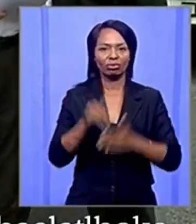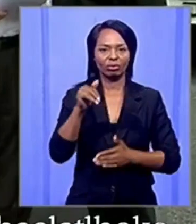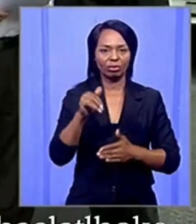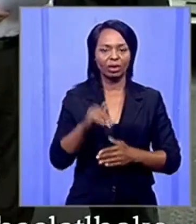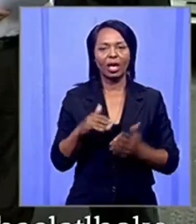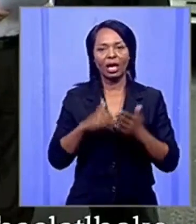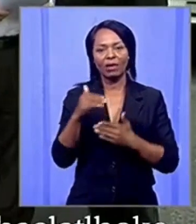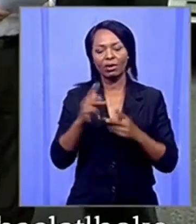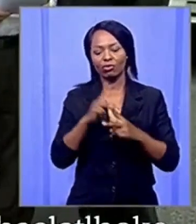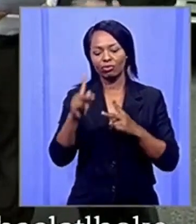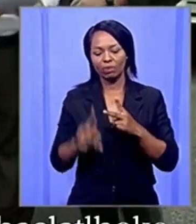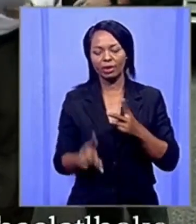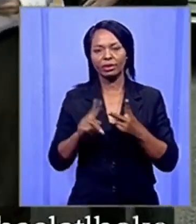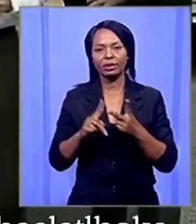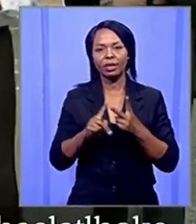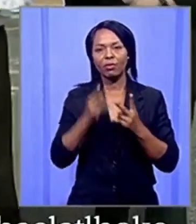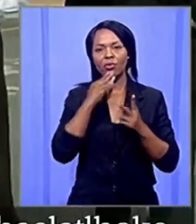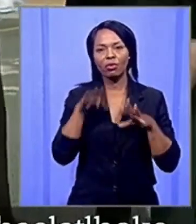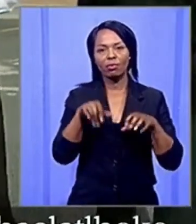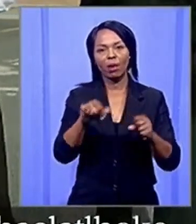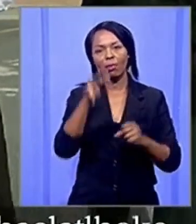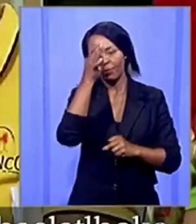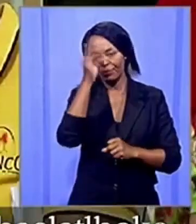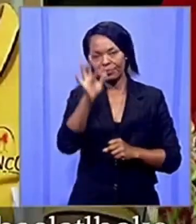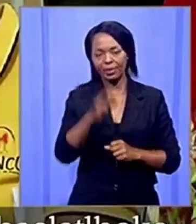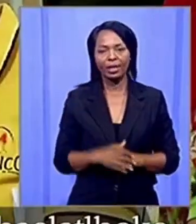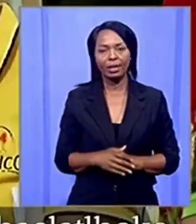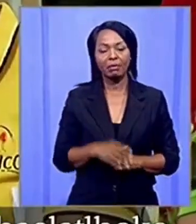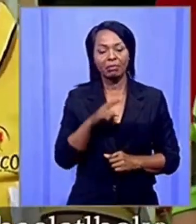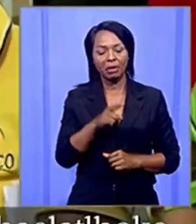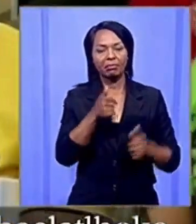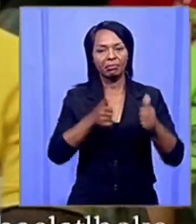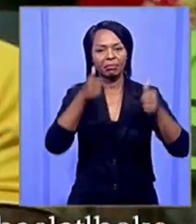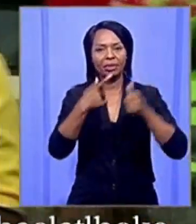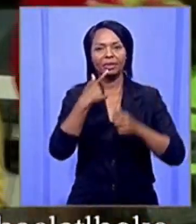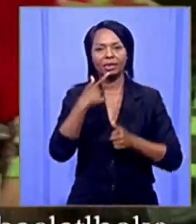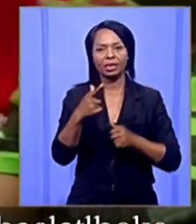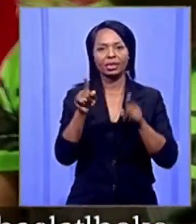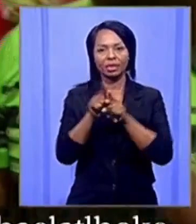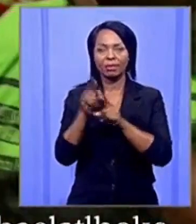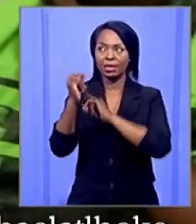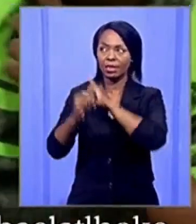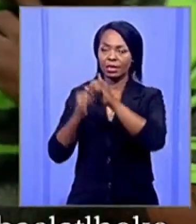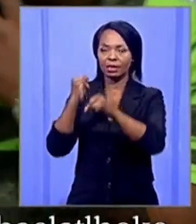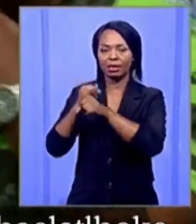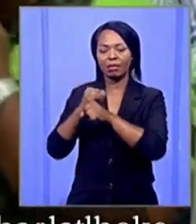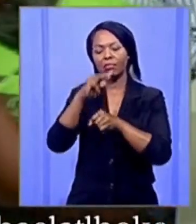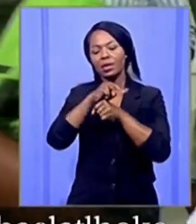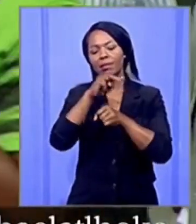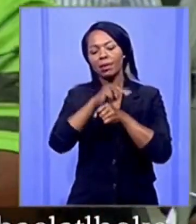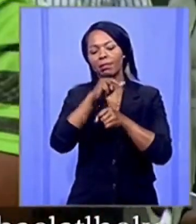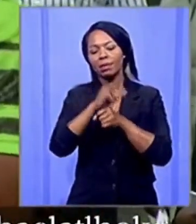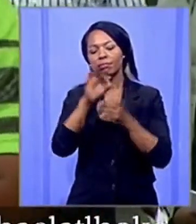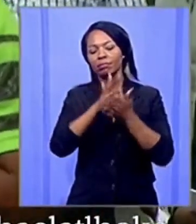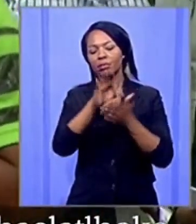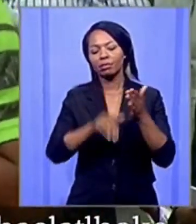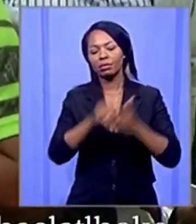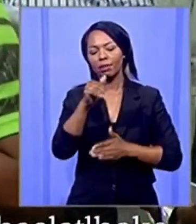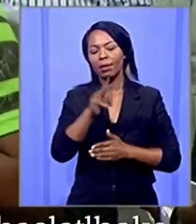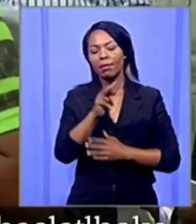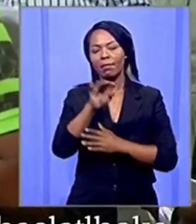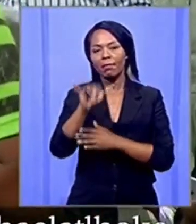le go etelela pele puso. Baeteledipele ba re go botlhokwa gore ba ela tlhoko ba boditšhabatšhaba ba ele tlhoko ditlhopho kakaretso tsa